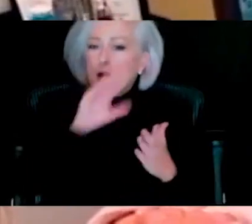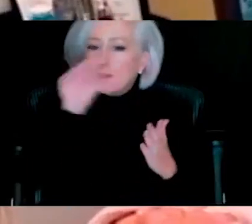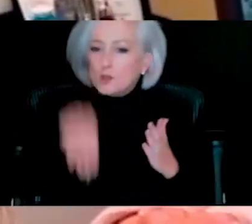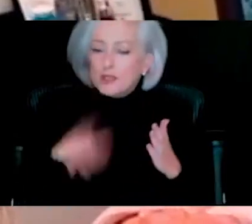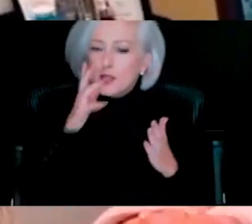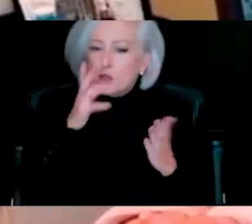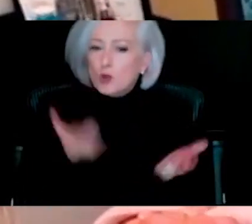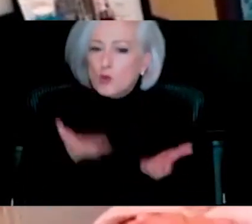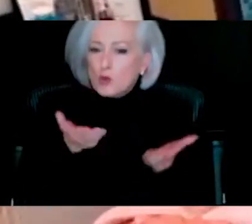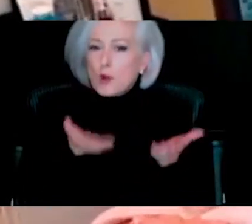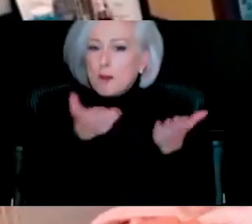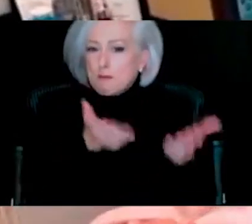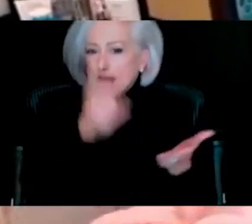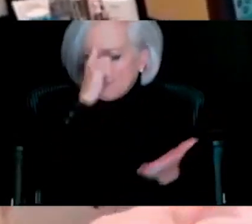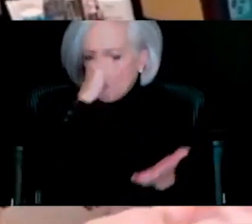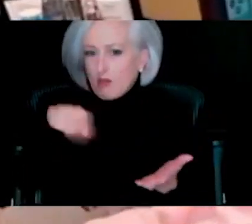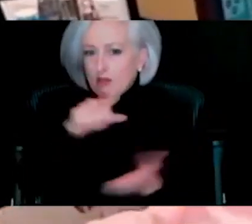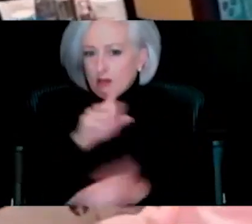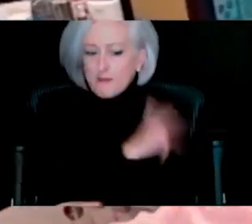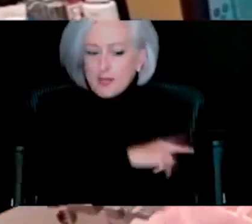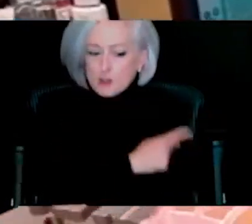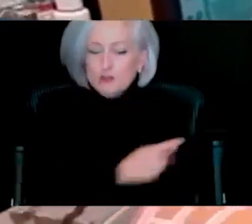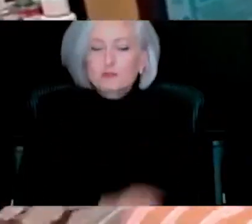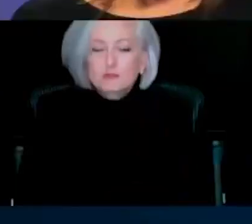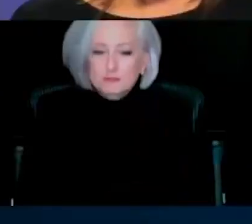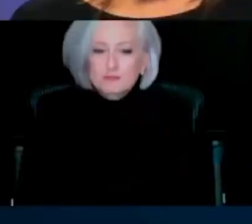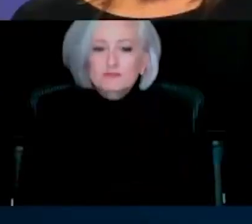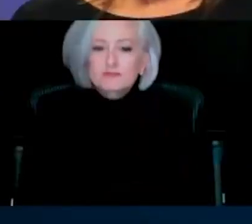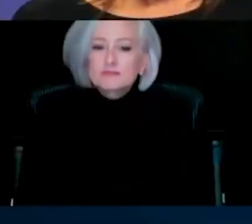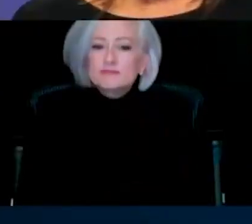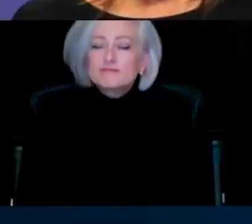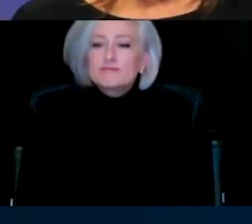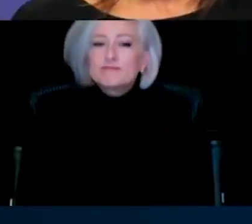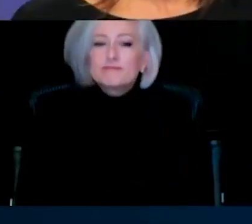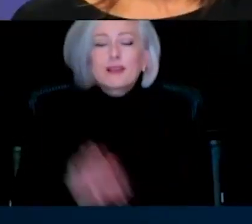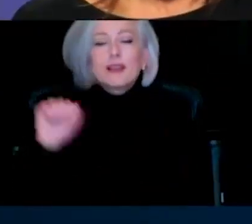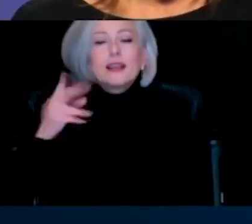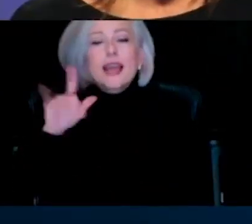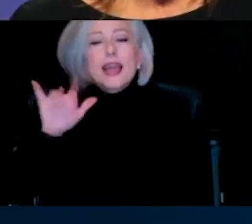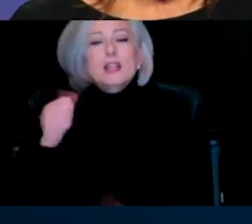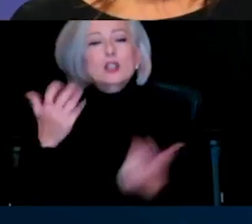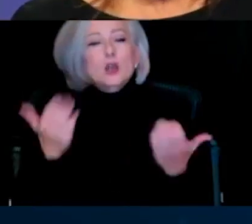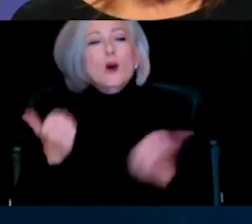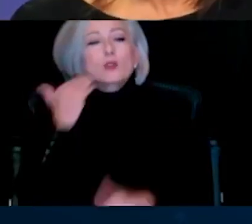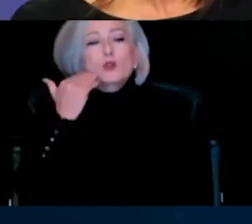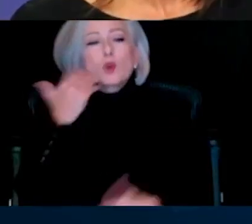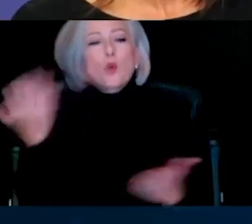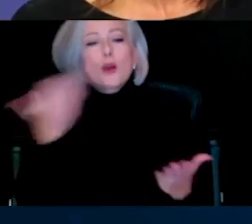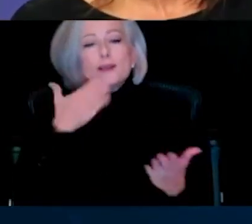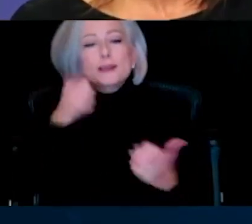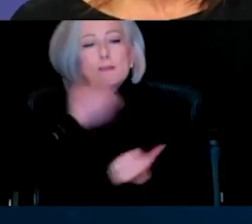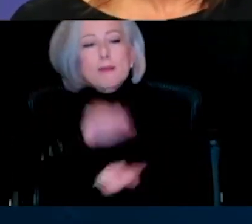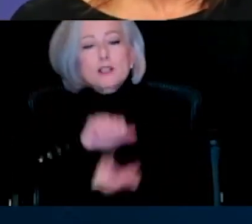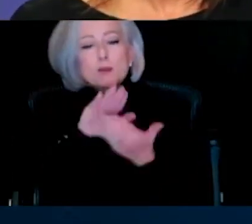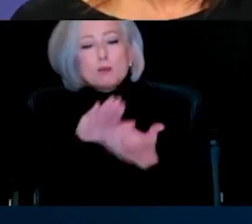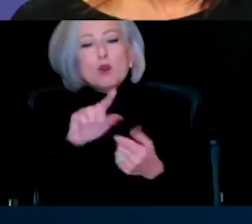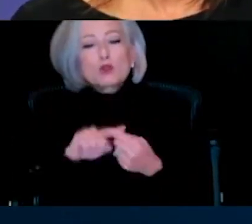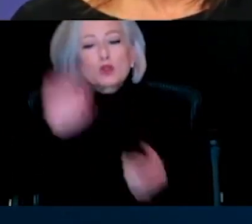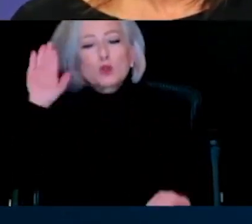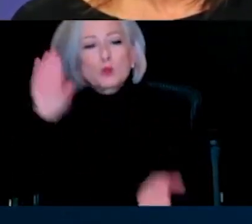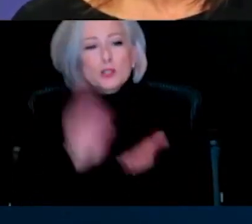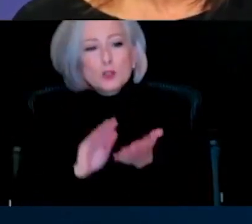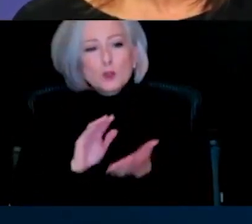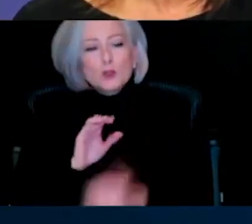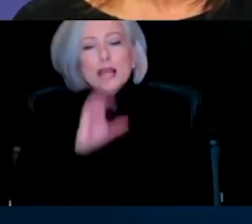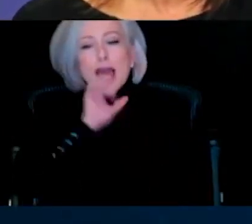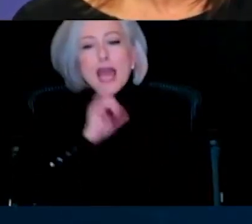it would be good for that patient. Angela wants to know, what is the best approach to minimizing age spots? And I